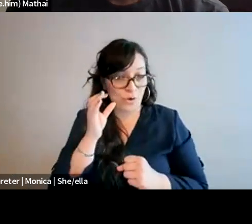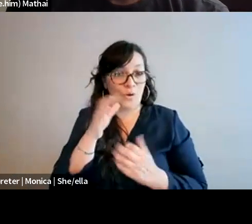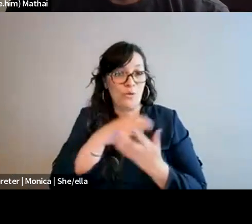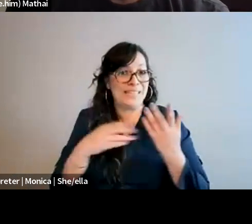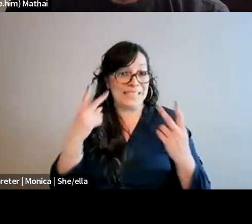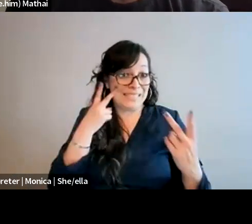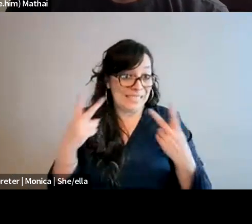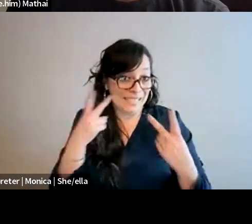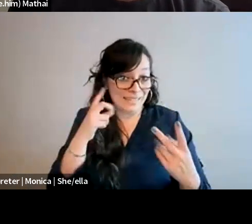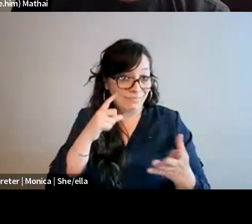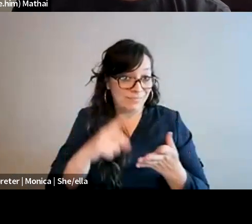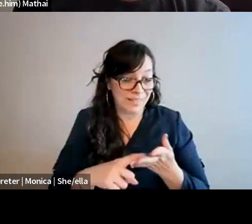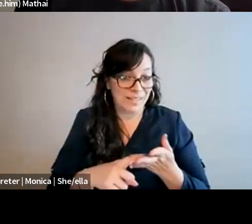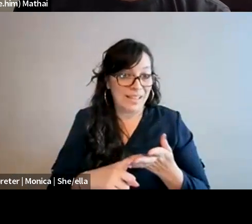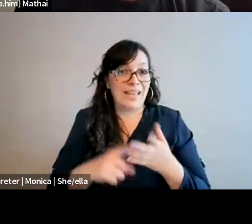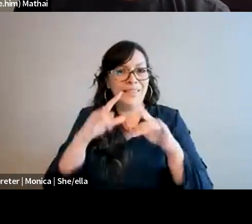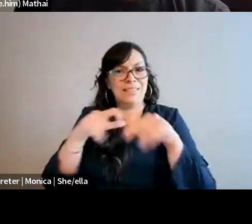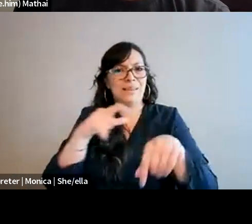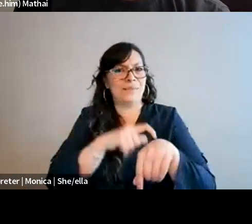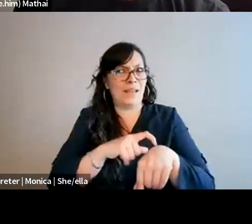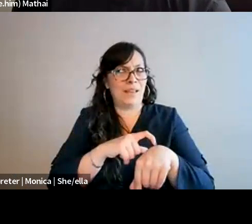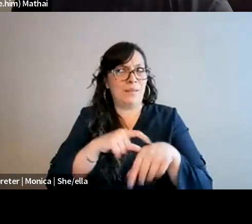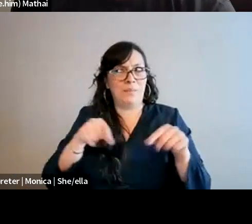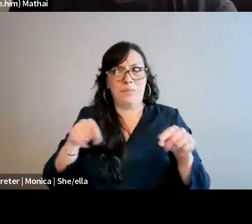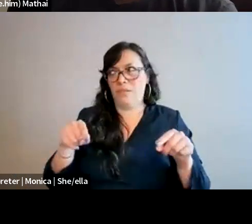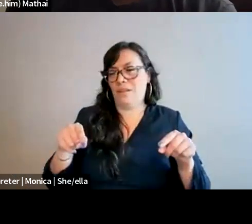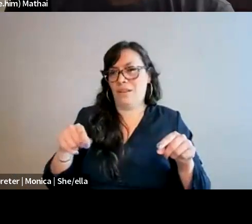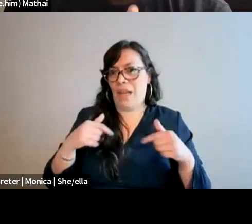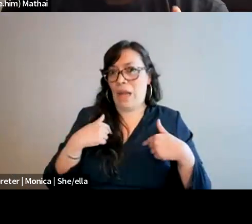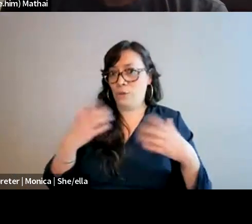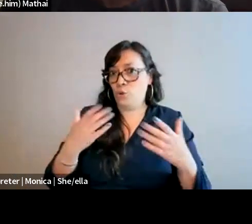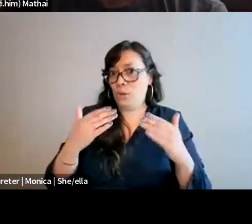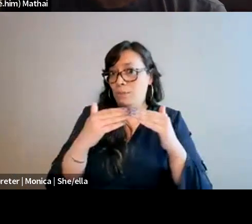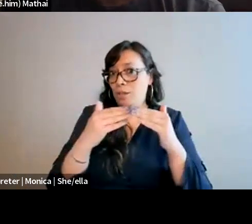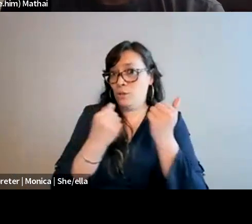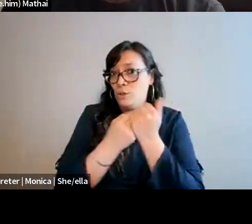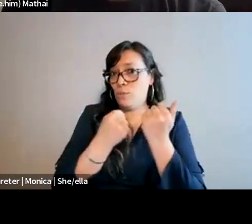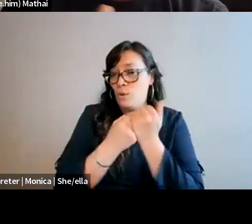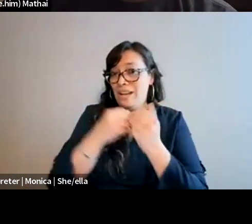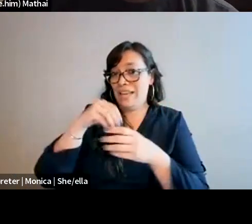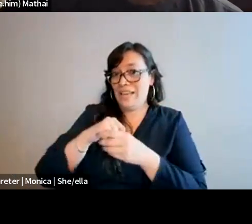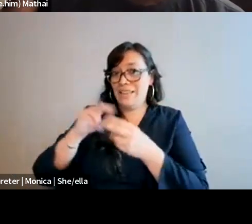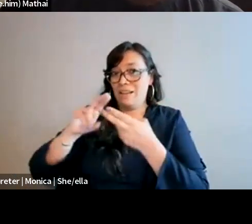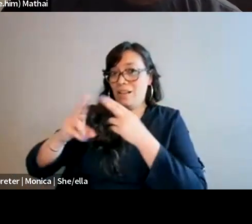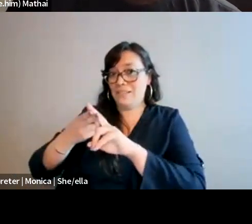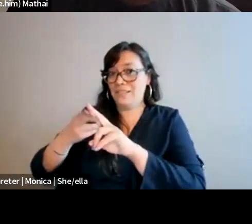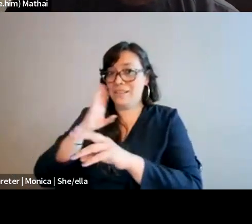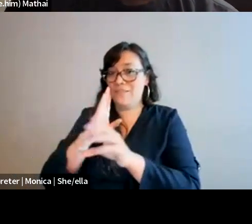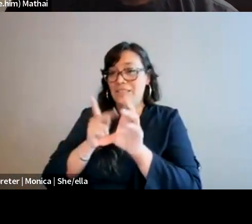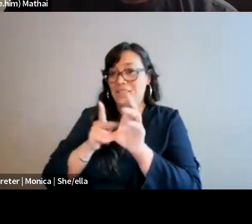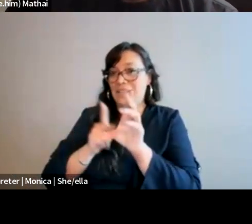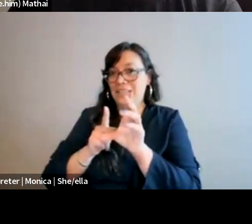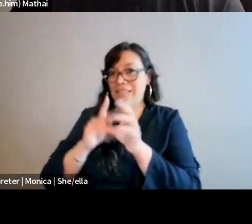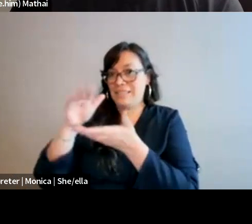seen. Yet at the same time, you know, like I was doing peer support in the closets of a psych center or in the, you know, wherever we